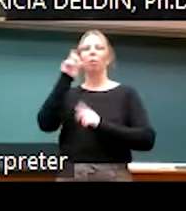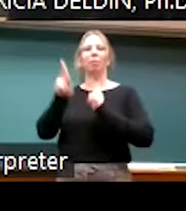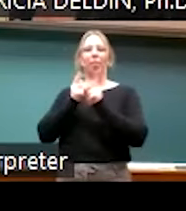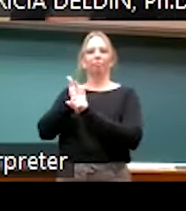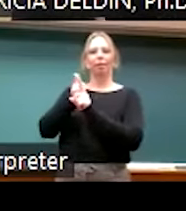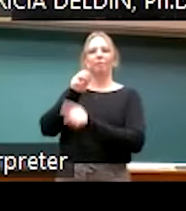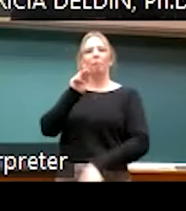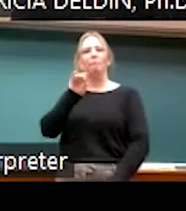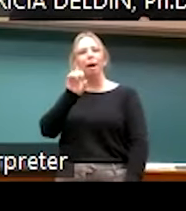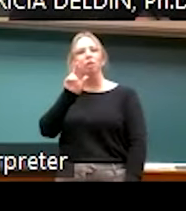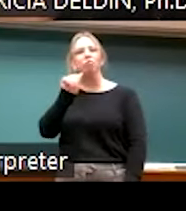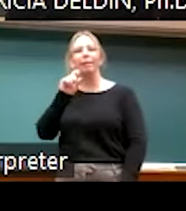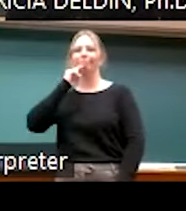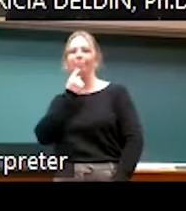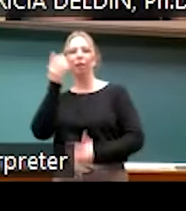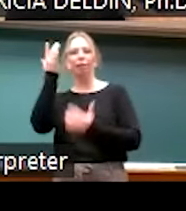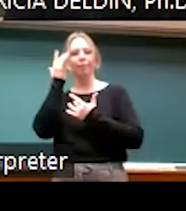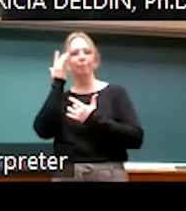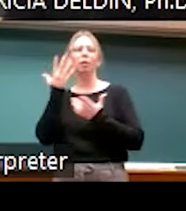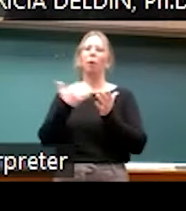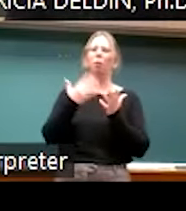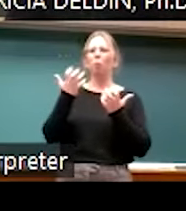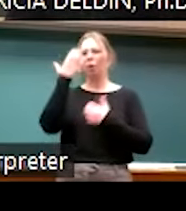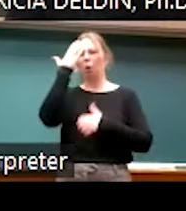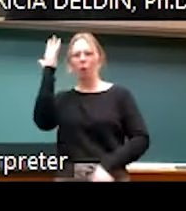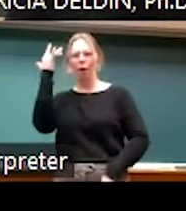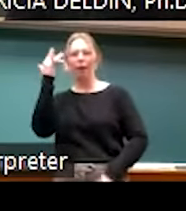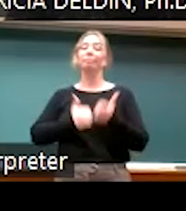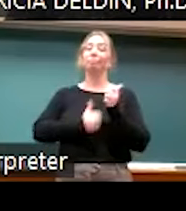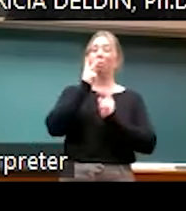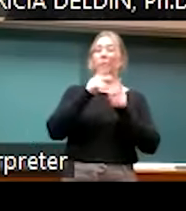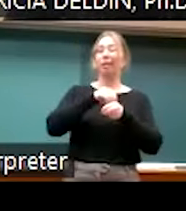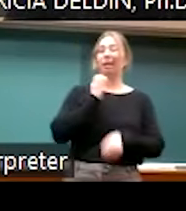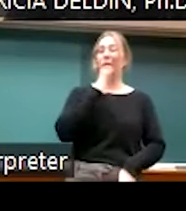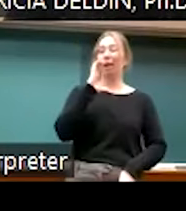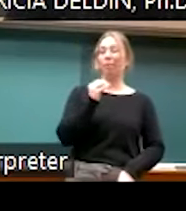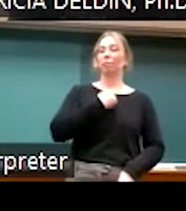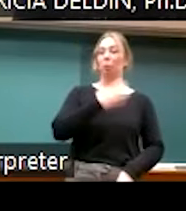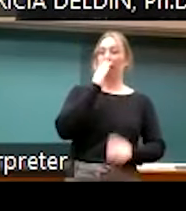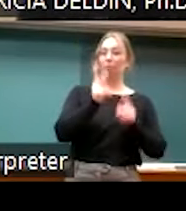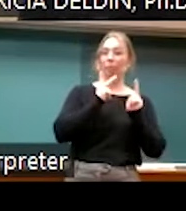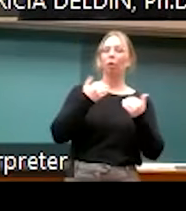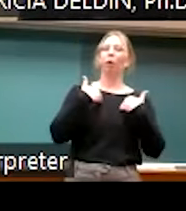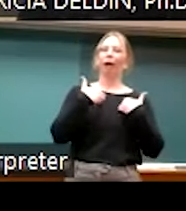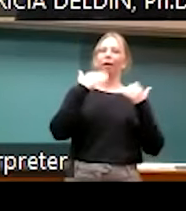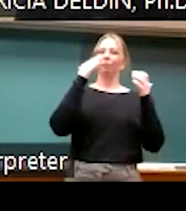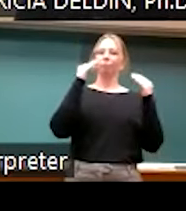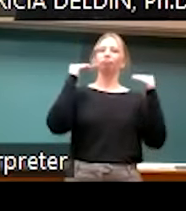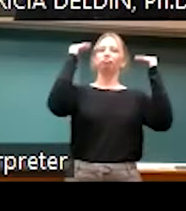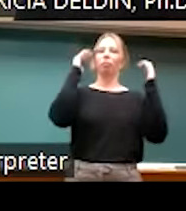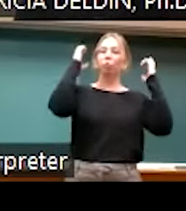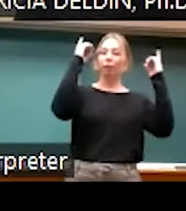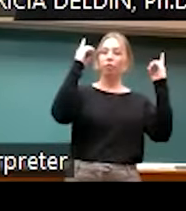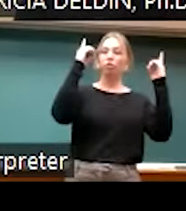worked. Again, the vast majority of people in our company are white people with who are educated because we're in the Ann